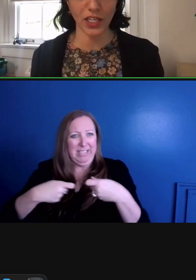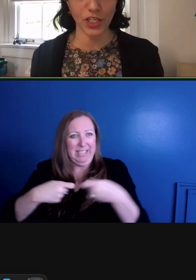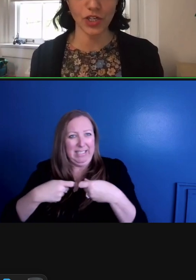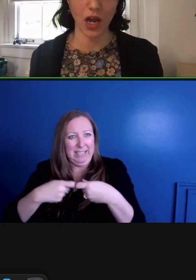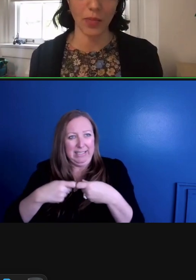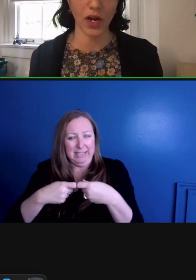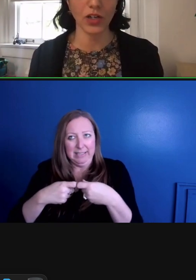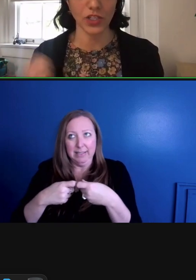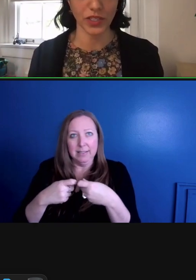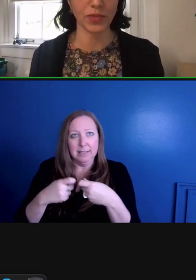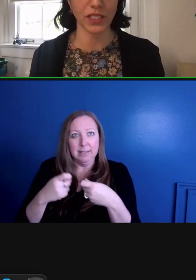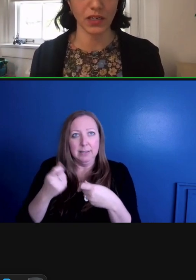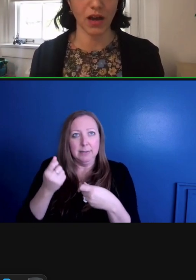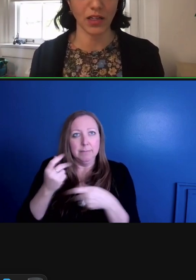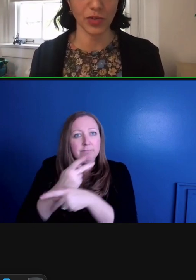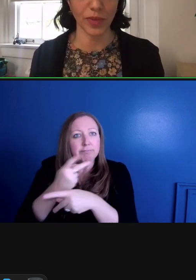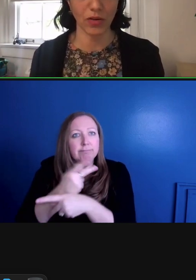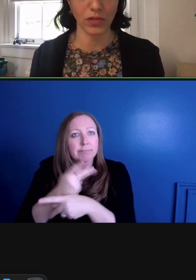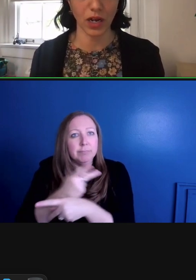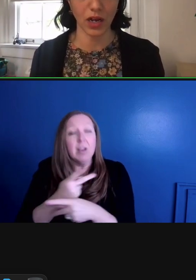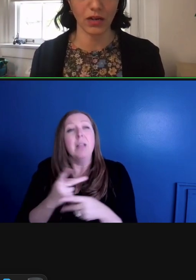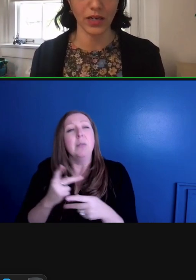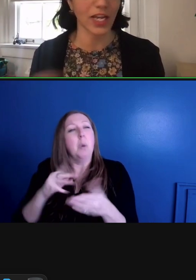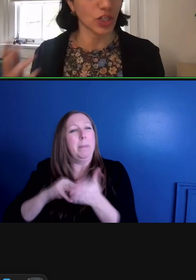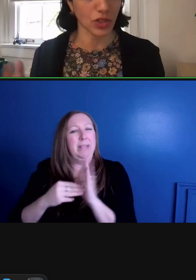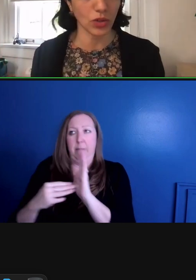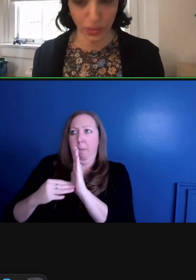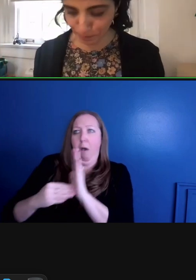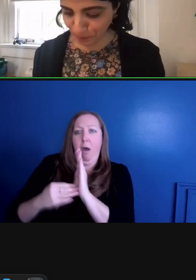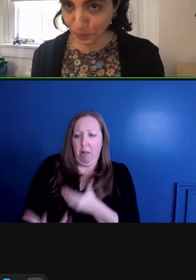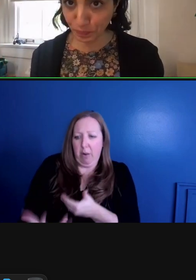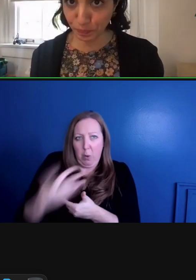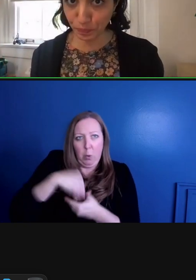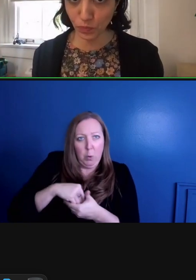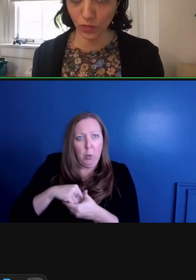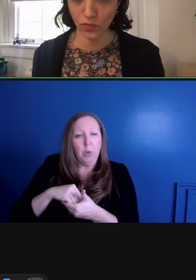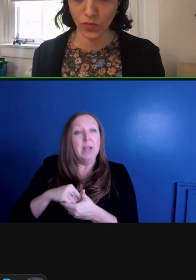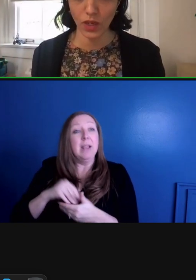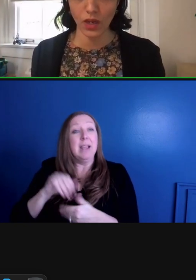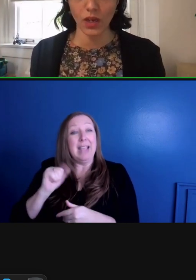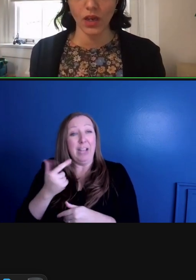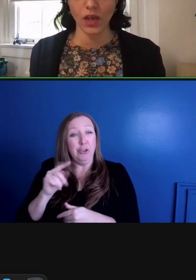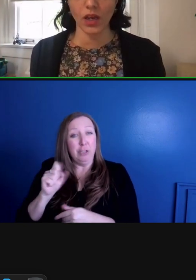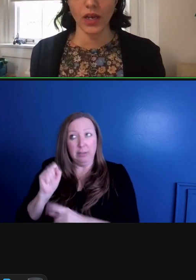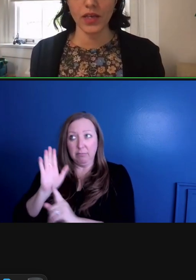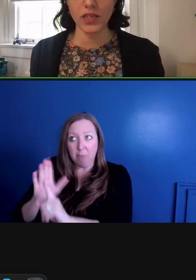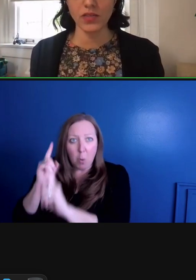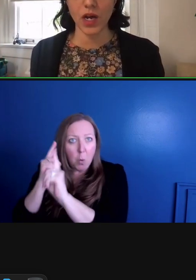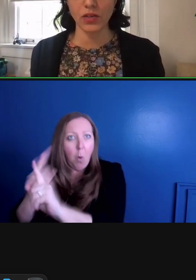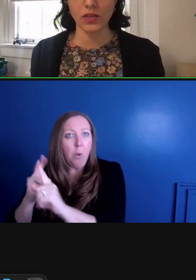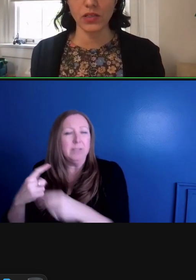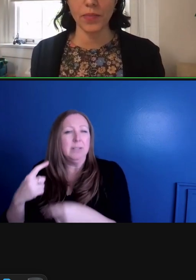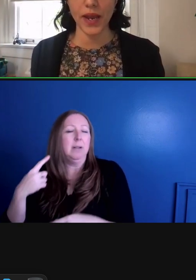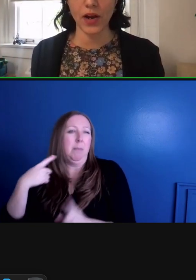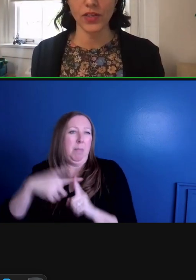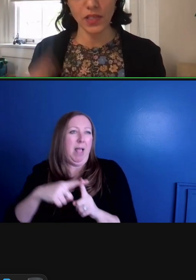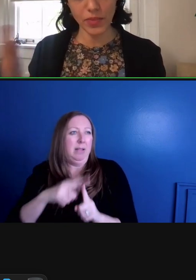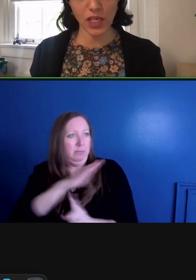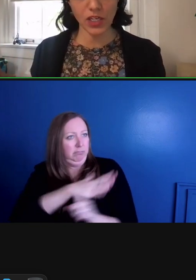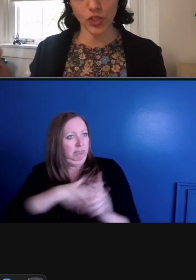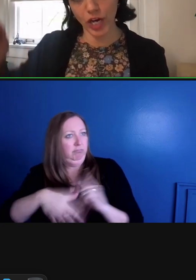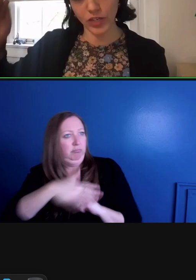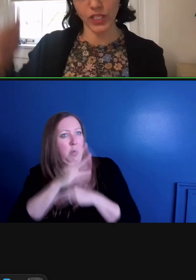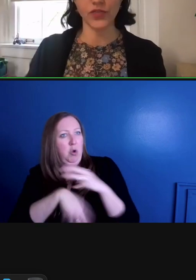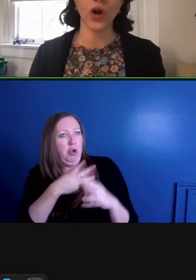physical knowledge and also explicit knowledge about agents' goals. And then these models compare